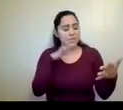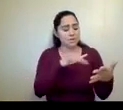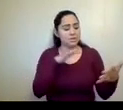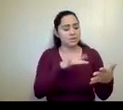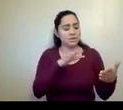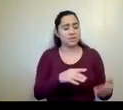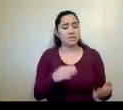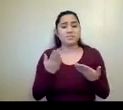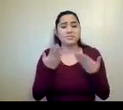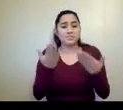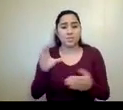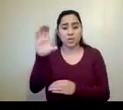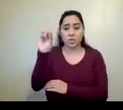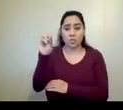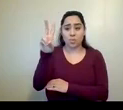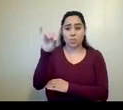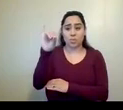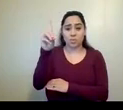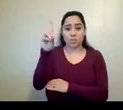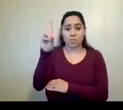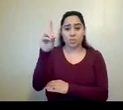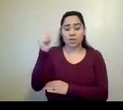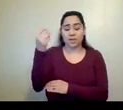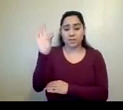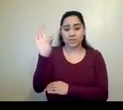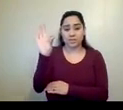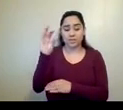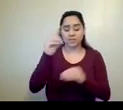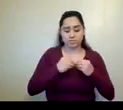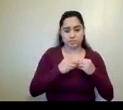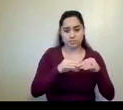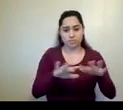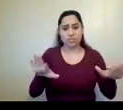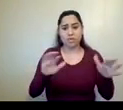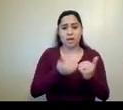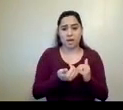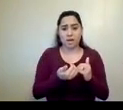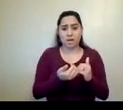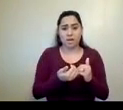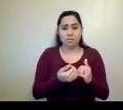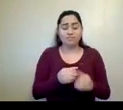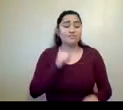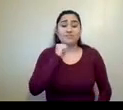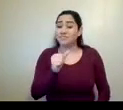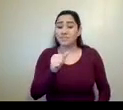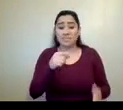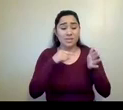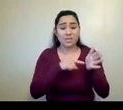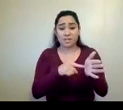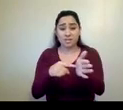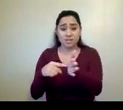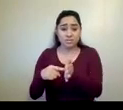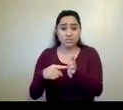that COVID-19 may be spread by people who are not showing symptoms, and cases of reinfection with COVID-19 have